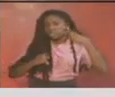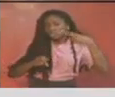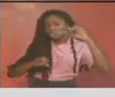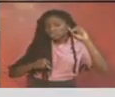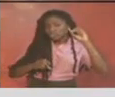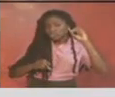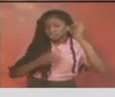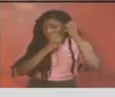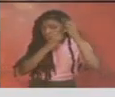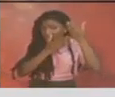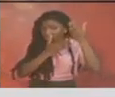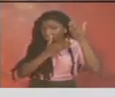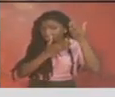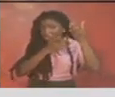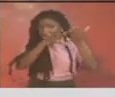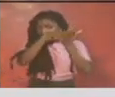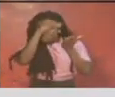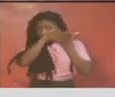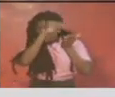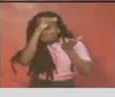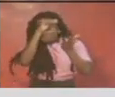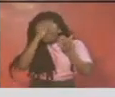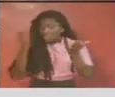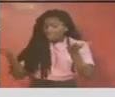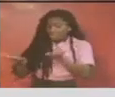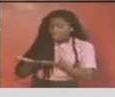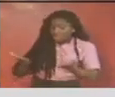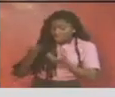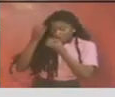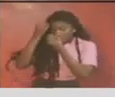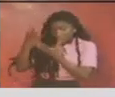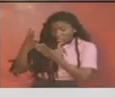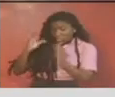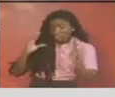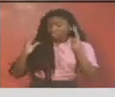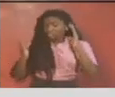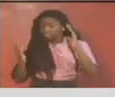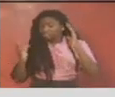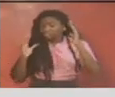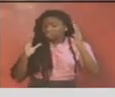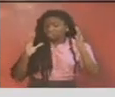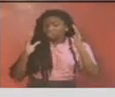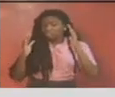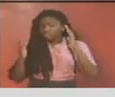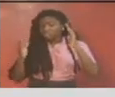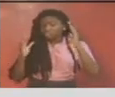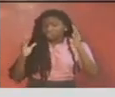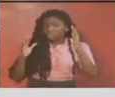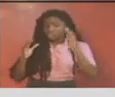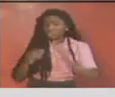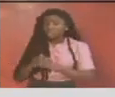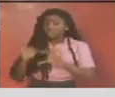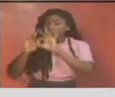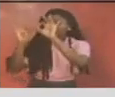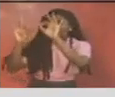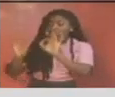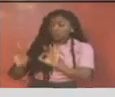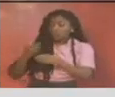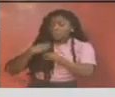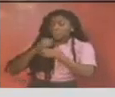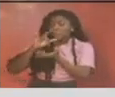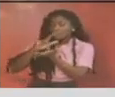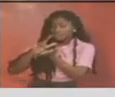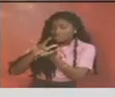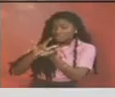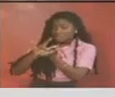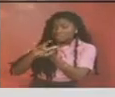their dossiers with us. We look at the scientific information, any responses they would have gotten from manufacturers, the conditions of